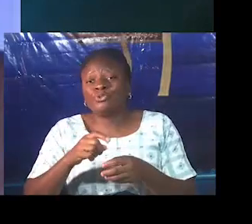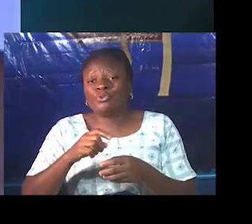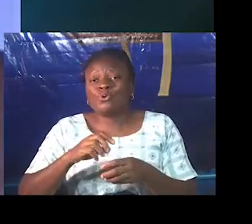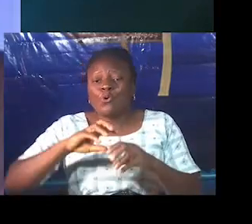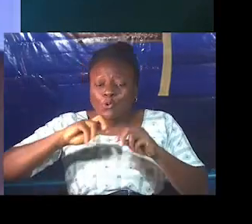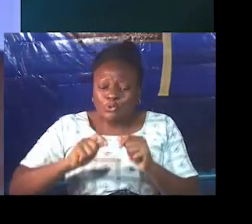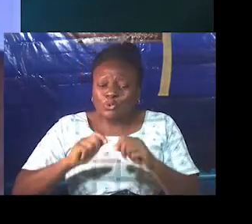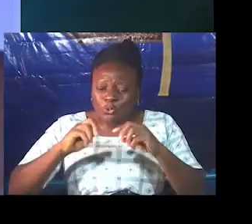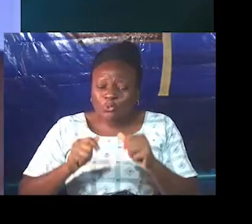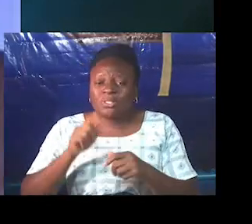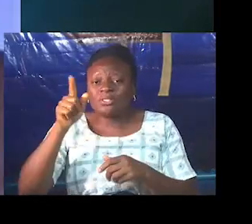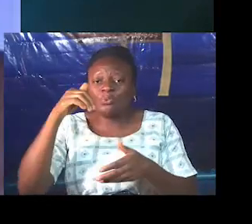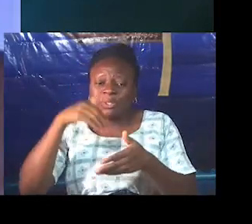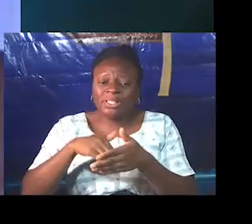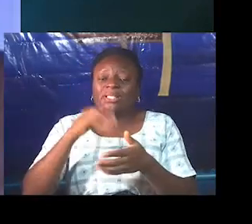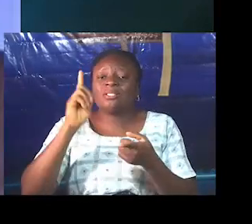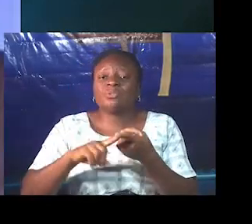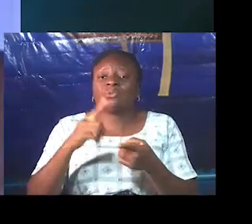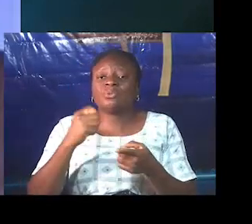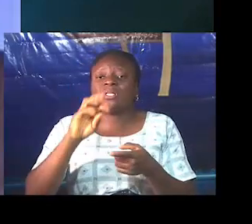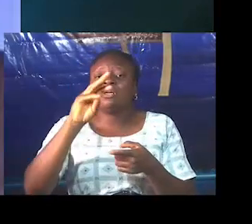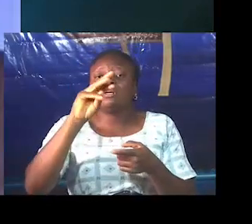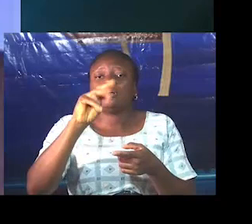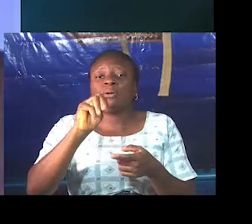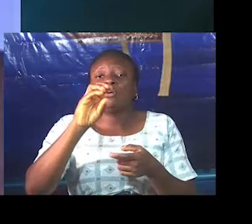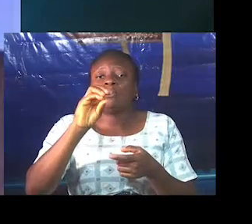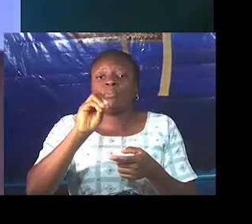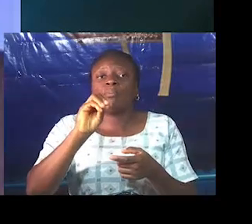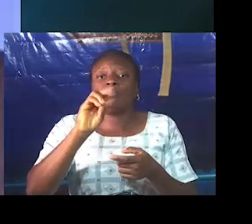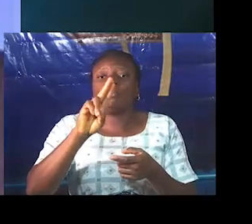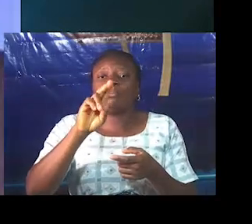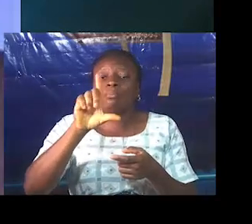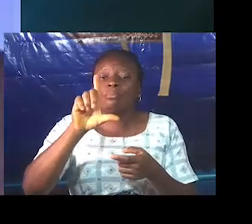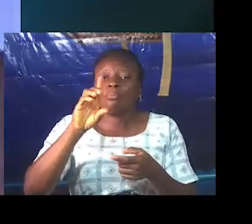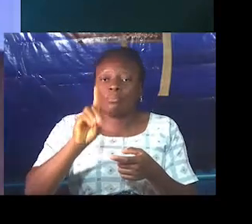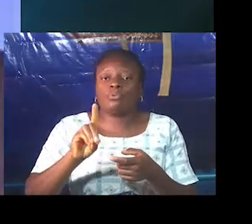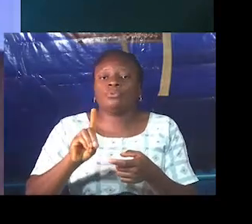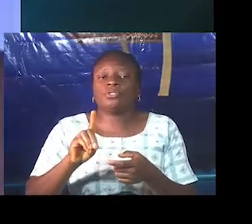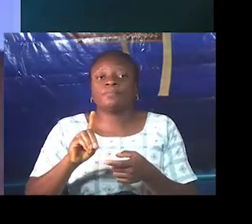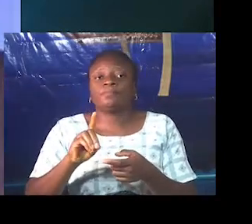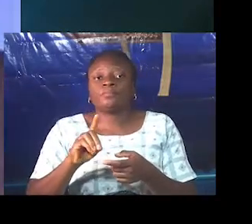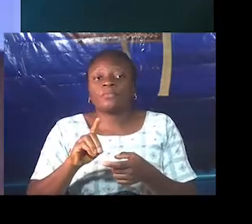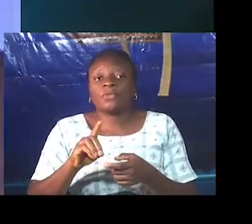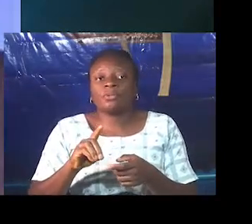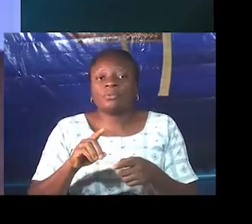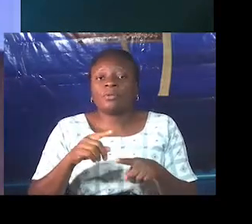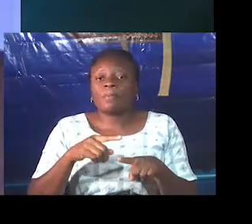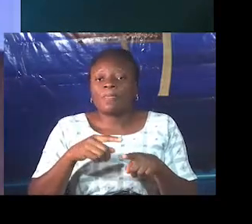so that your whole attitude of mind is changed. Thus you will prove in practice that the